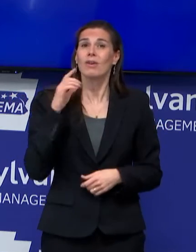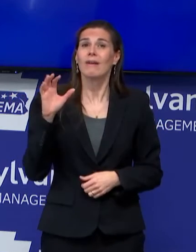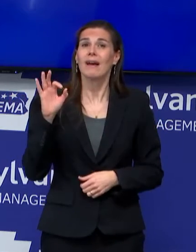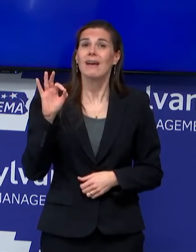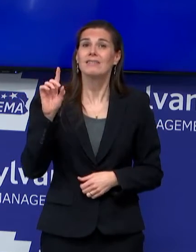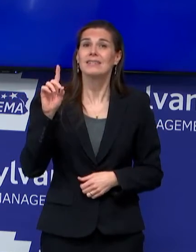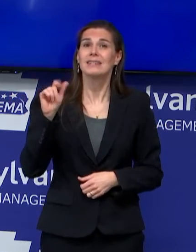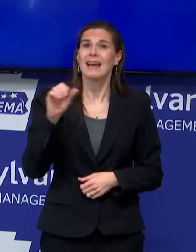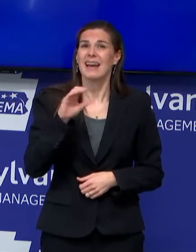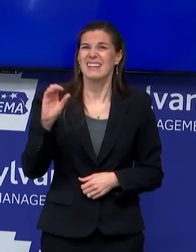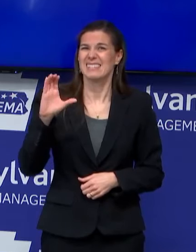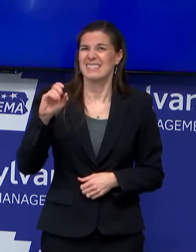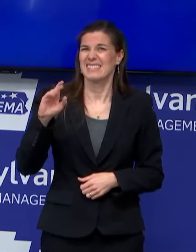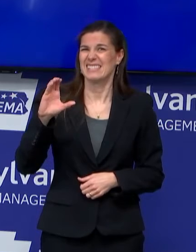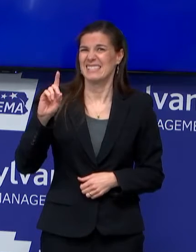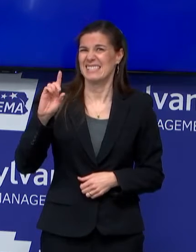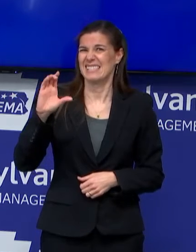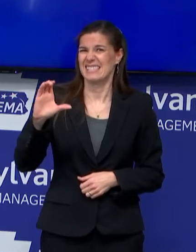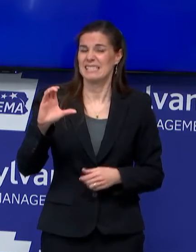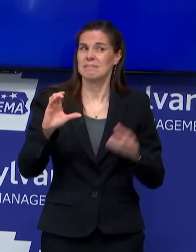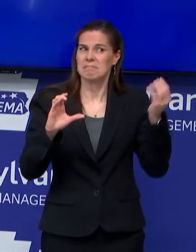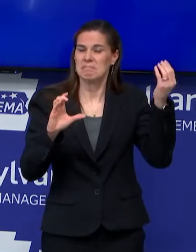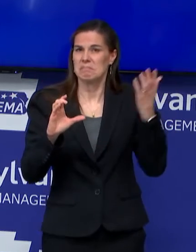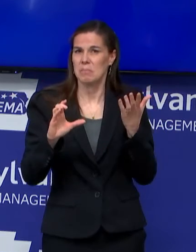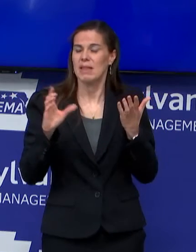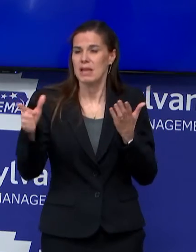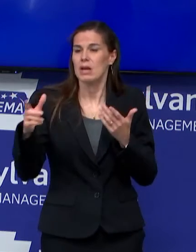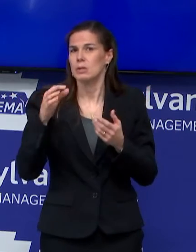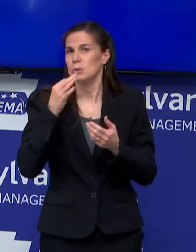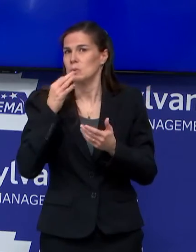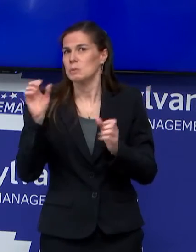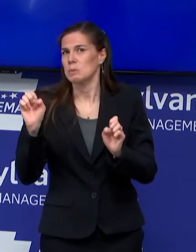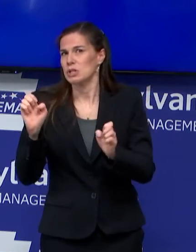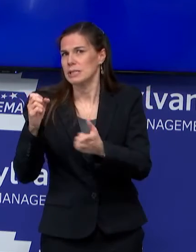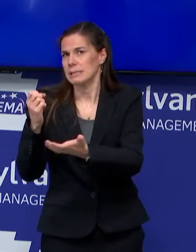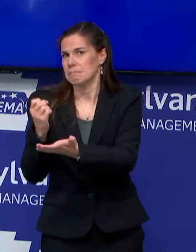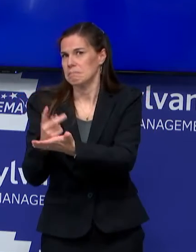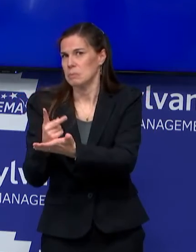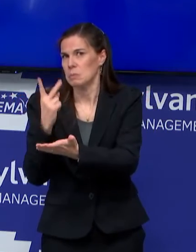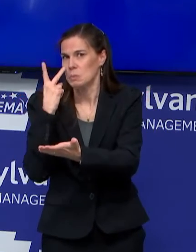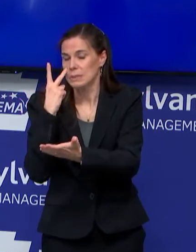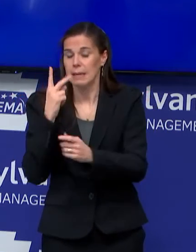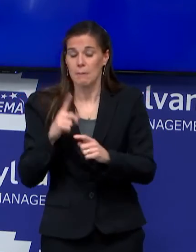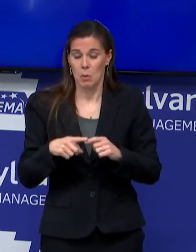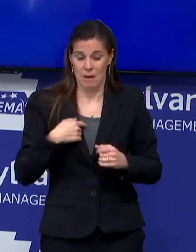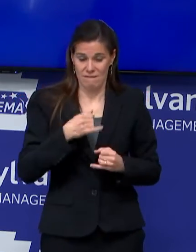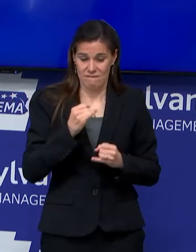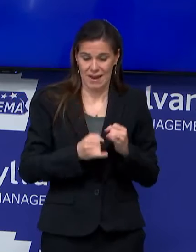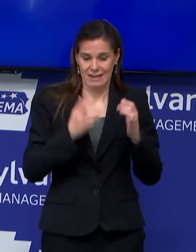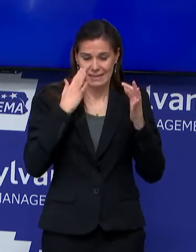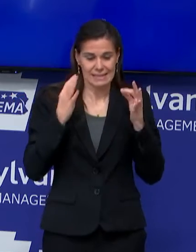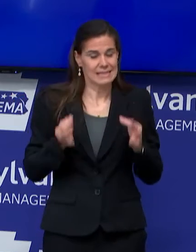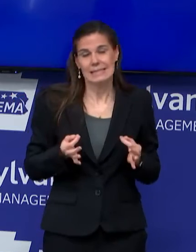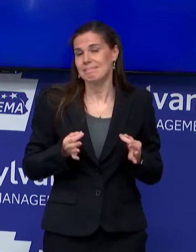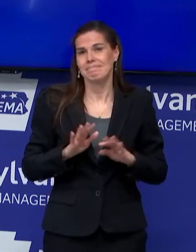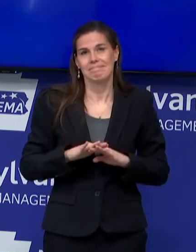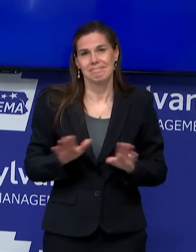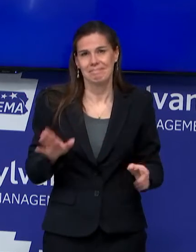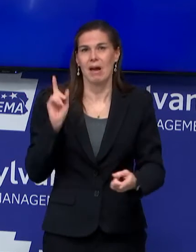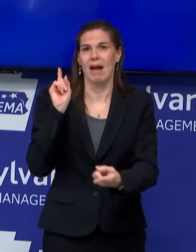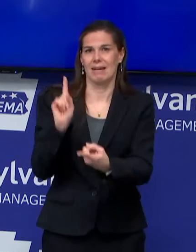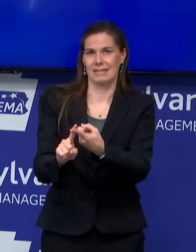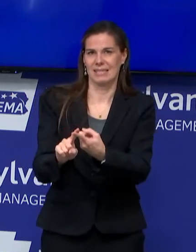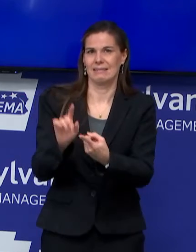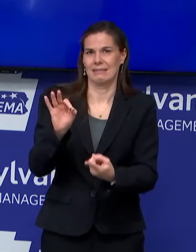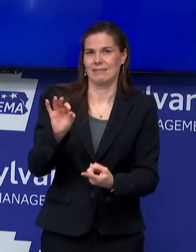this vaccine nears its emergency authorization. No allocation decisions are going to be finalized until after that emergency use authorization